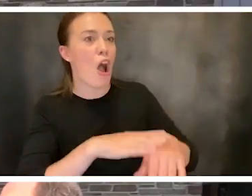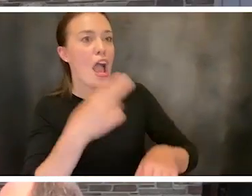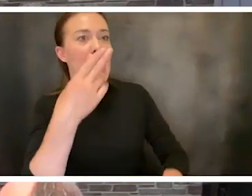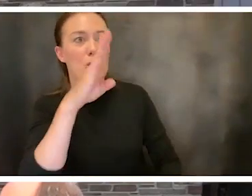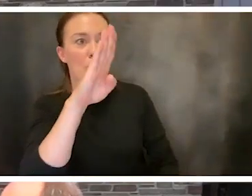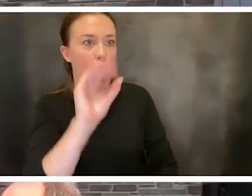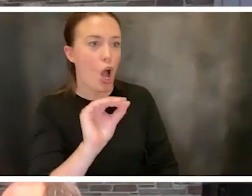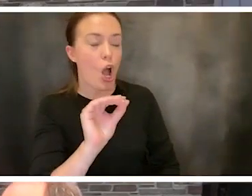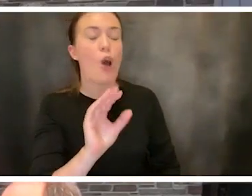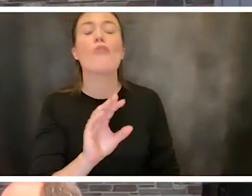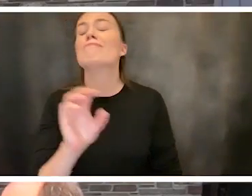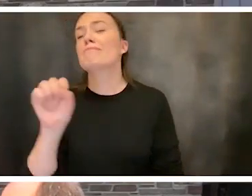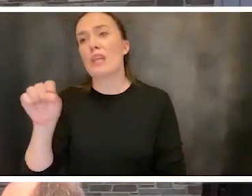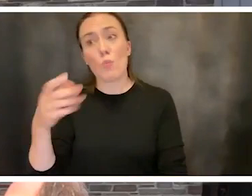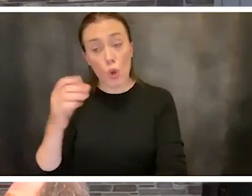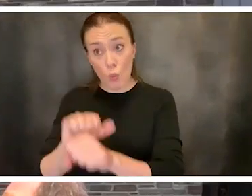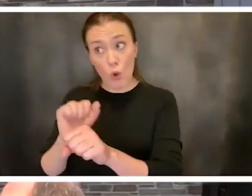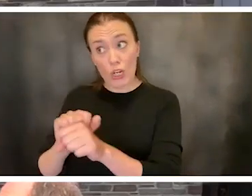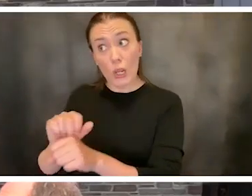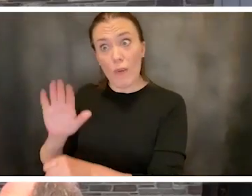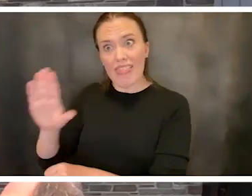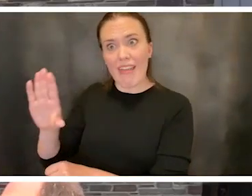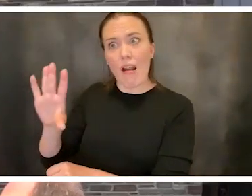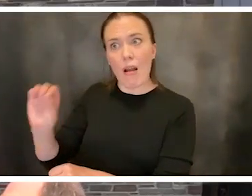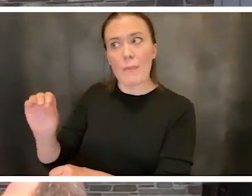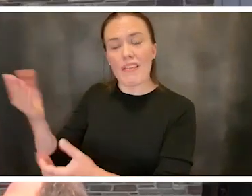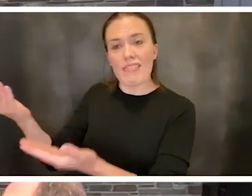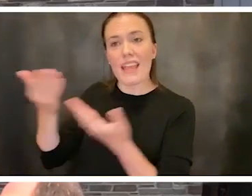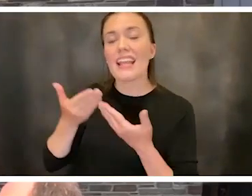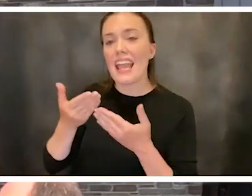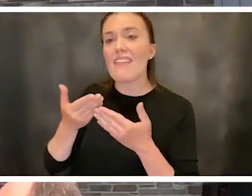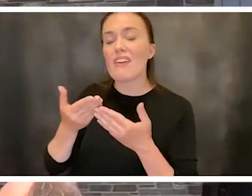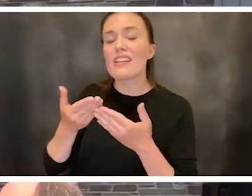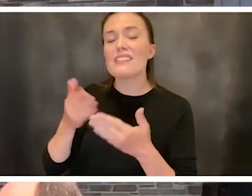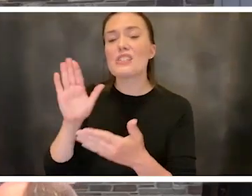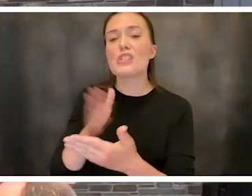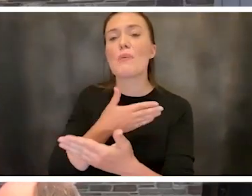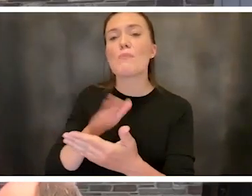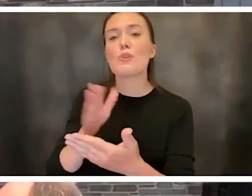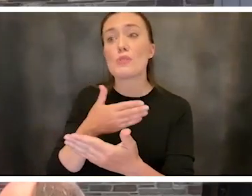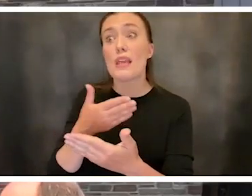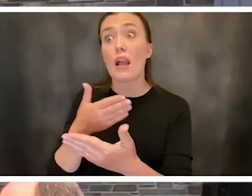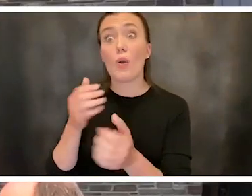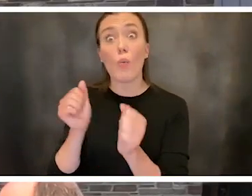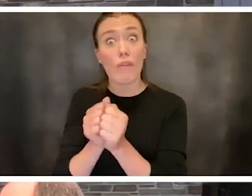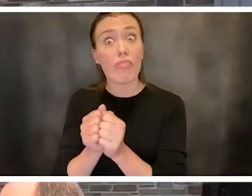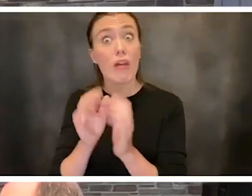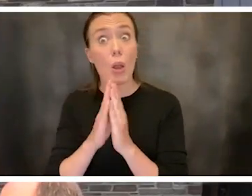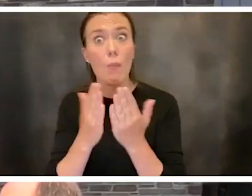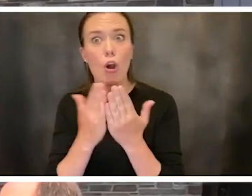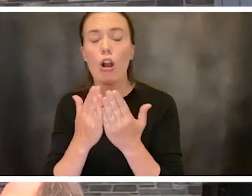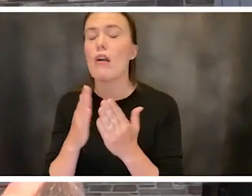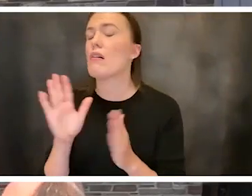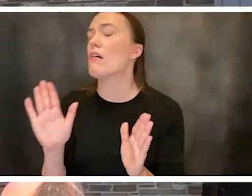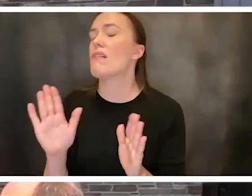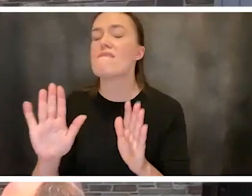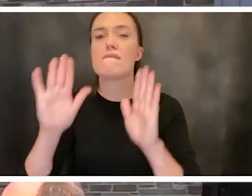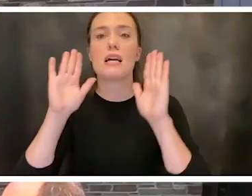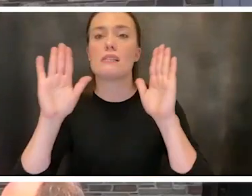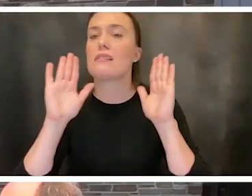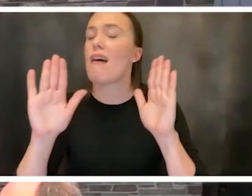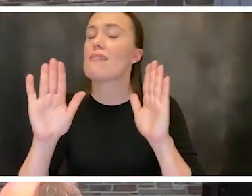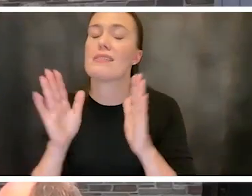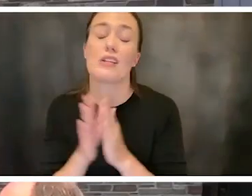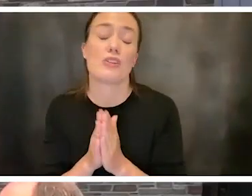gave us a the album soundtrack and a companion book. Yeah. And the book is fantastic. It's very kind of oh, kids beautiful. Book oriented. Yeah. So yeah, it is